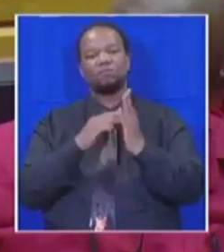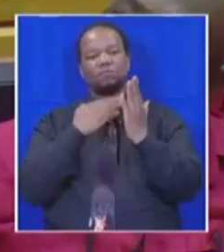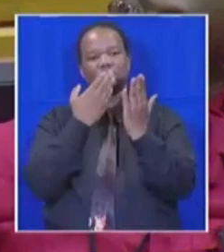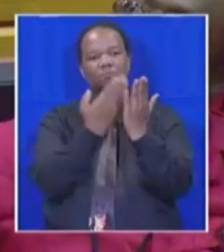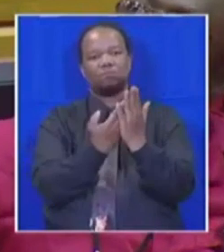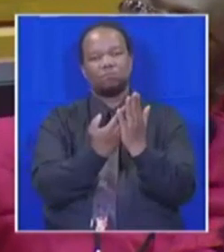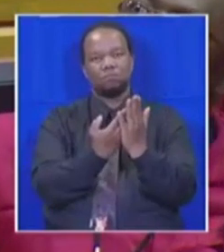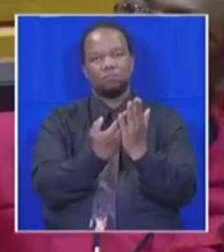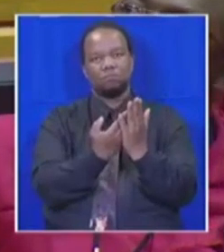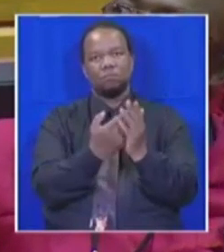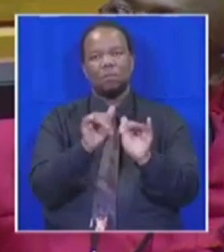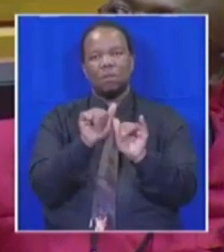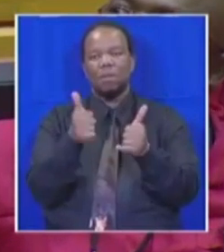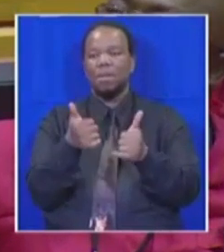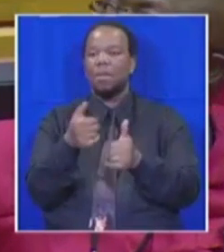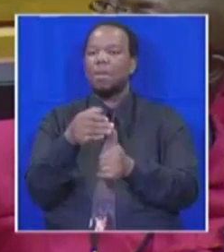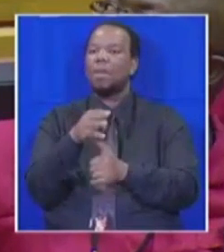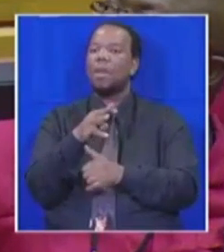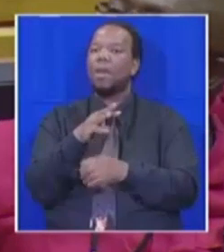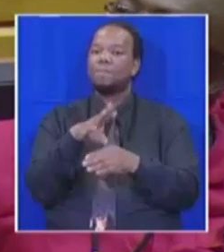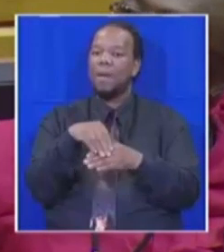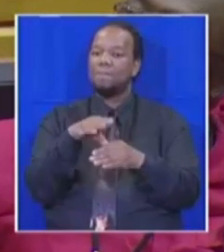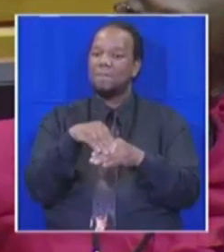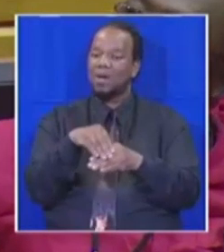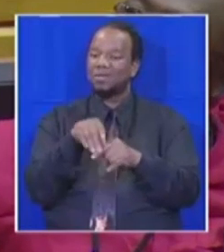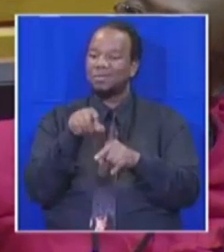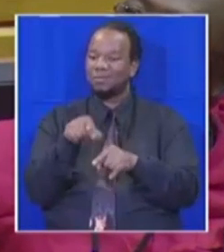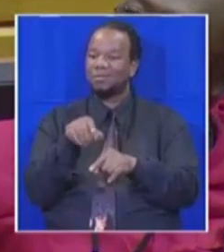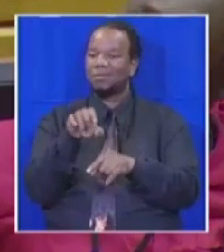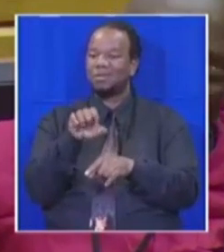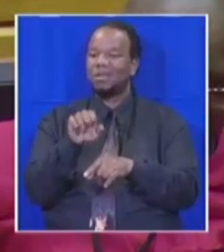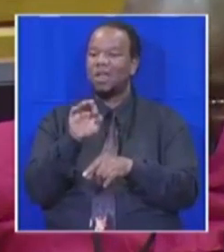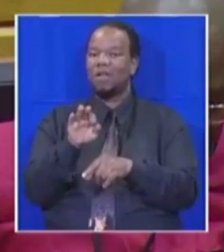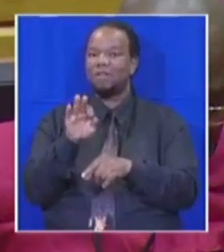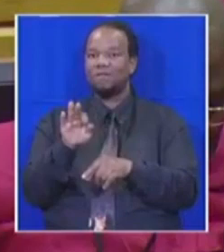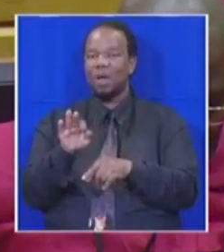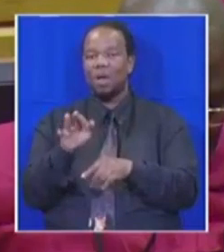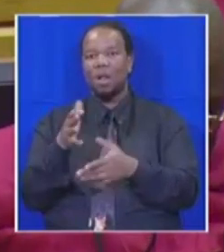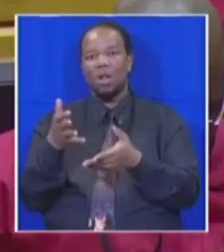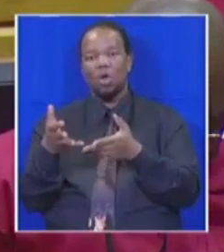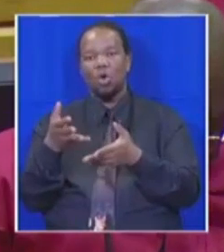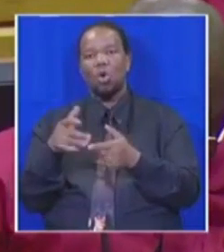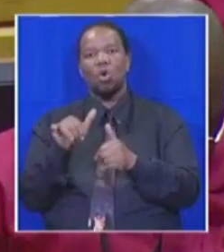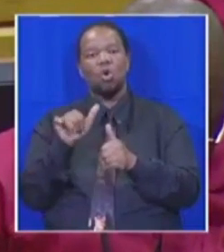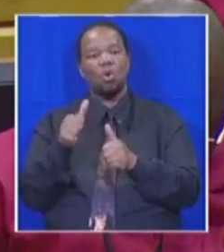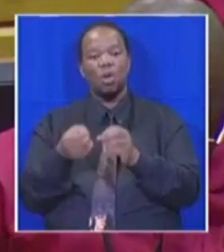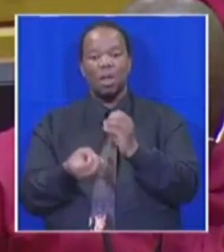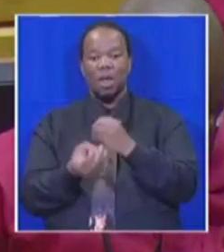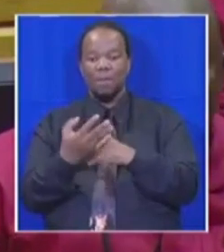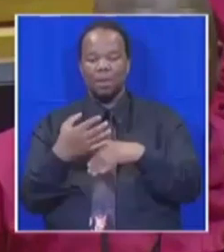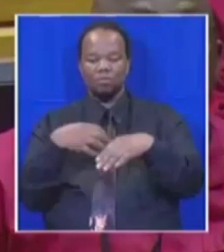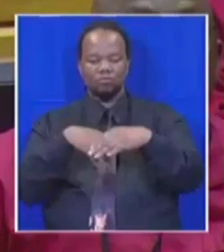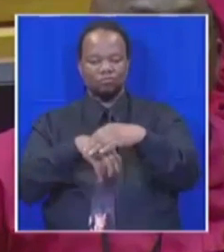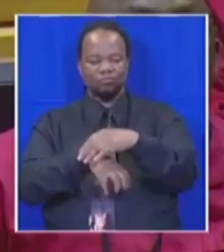the passing of members of the economic freedom fighters through and uncompromising ground forces. Notes